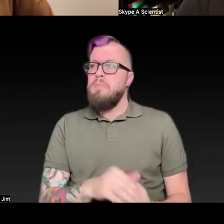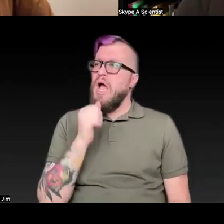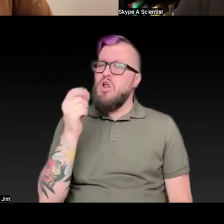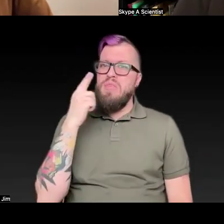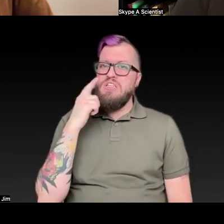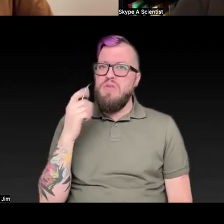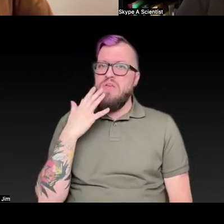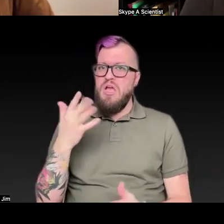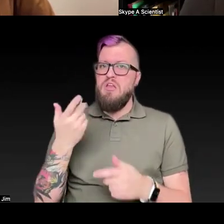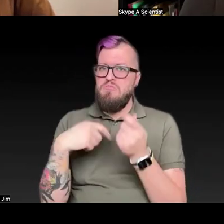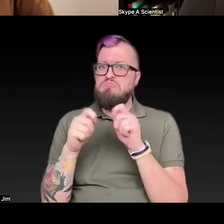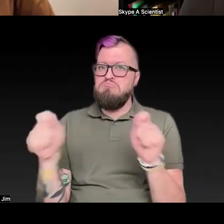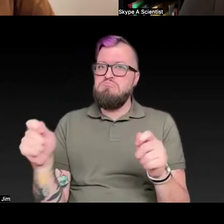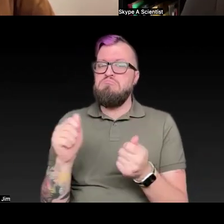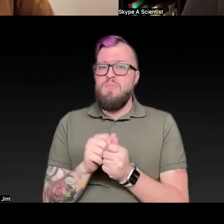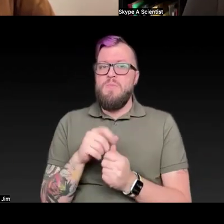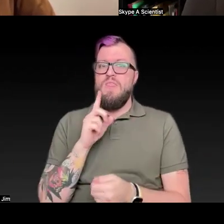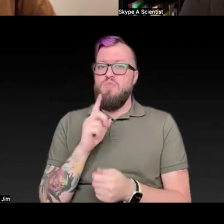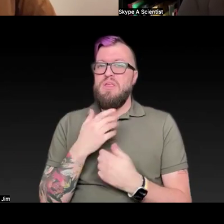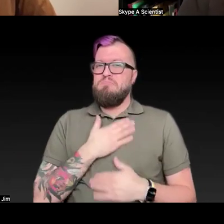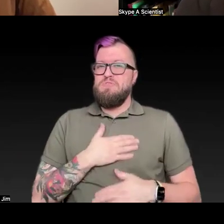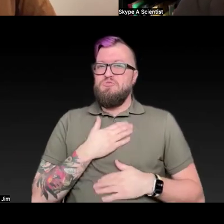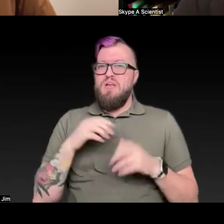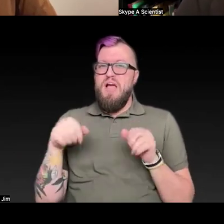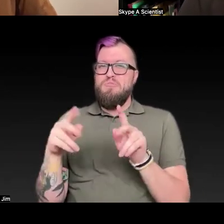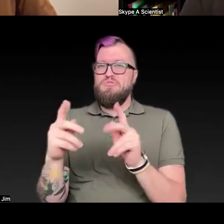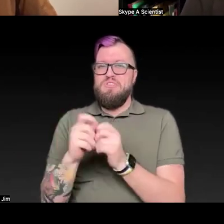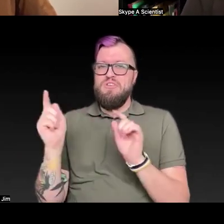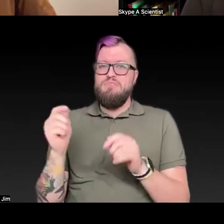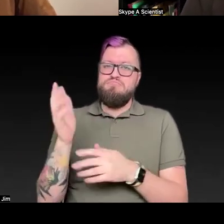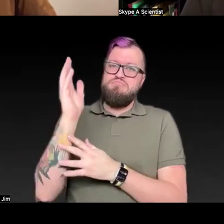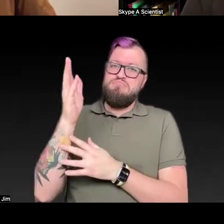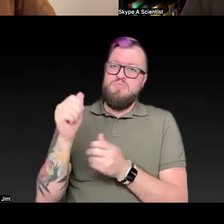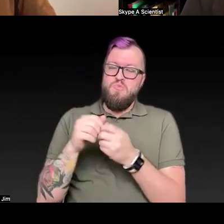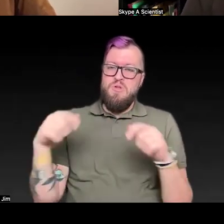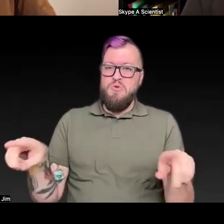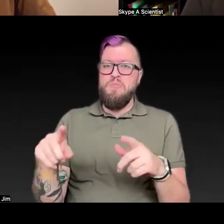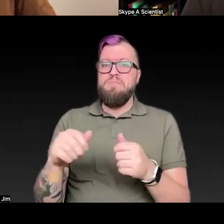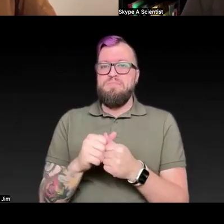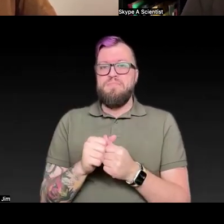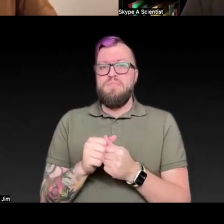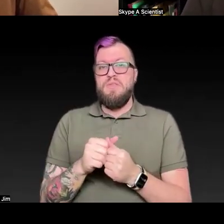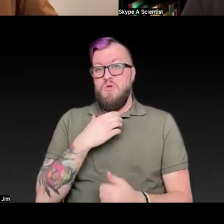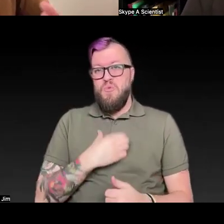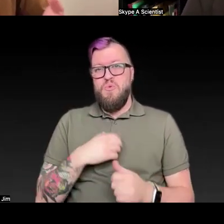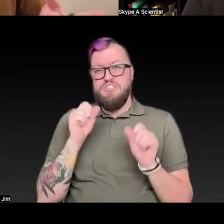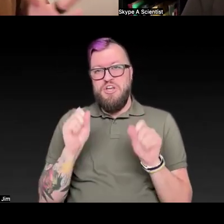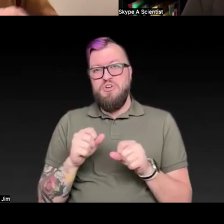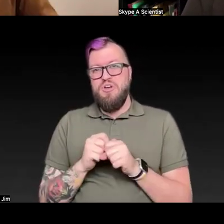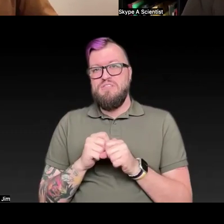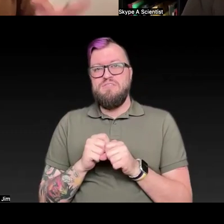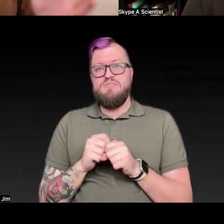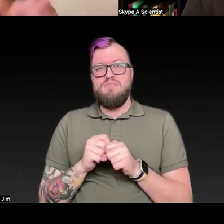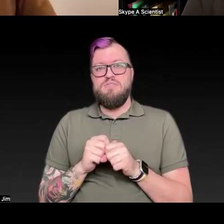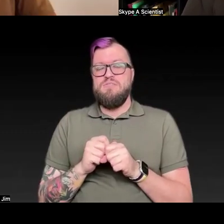think that sort of covers it. I've really enjoyed the opportunity to come and talk with all of you. I wish I'd been able to answer